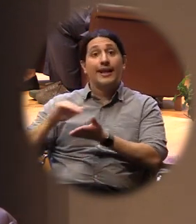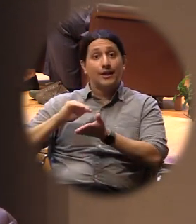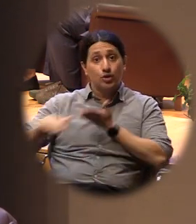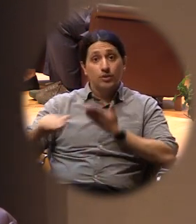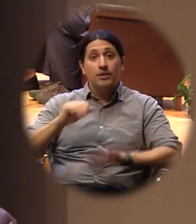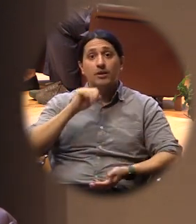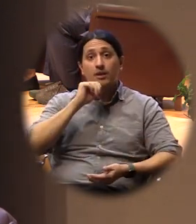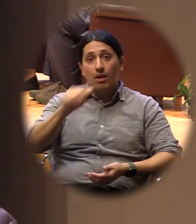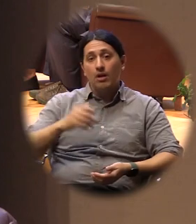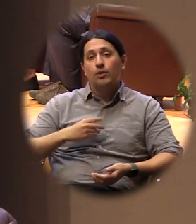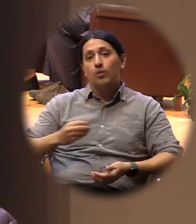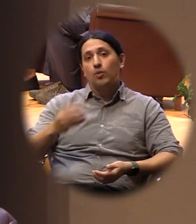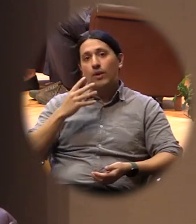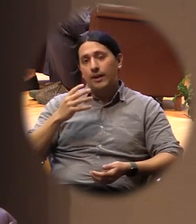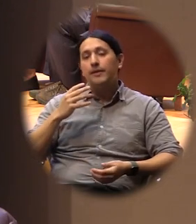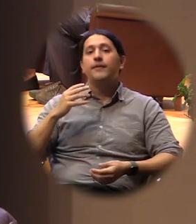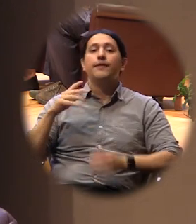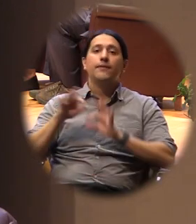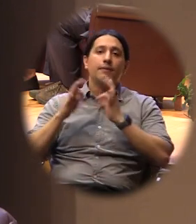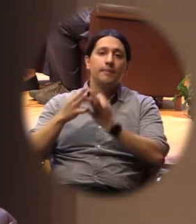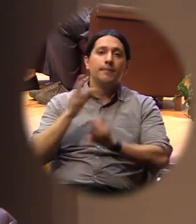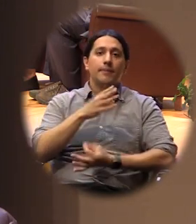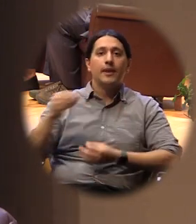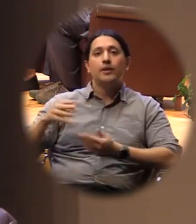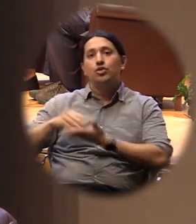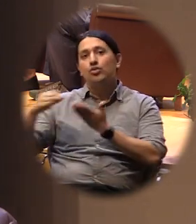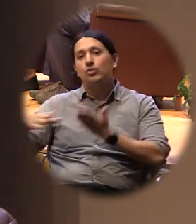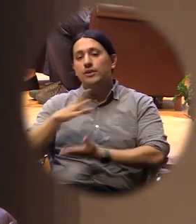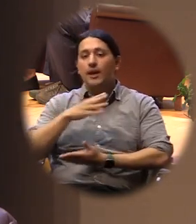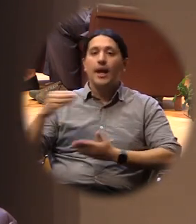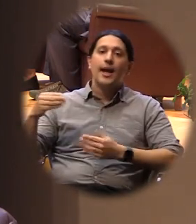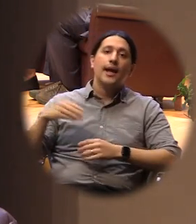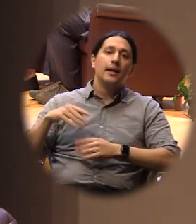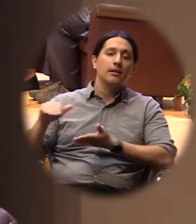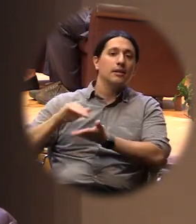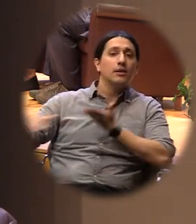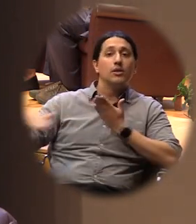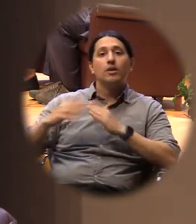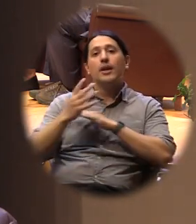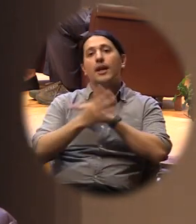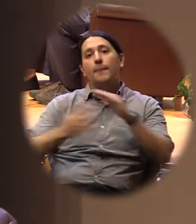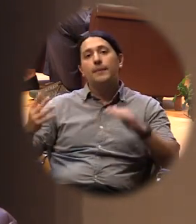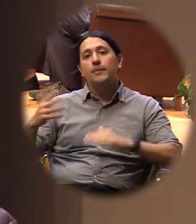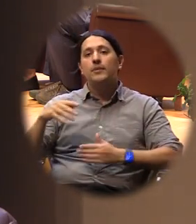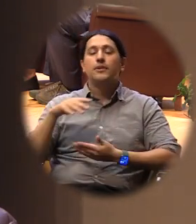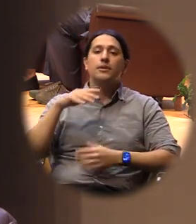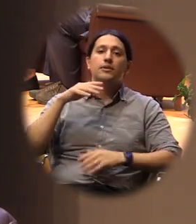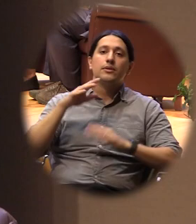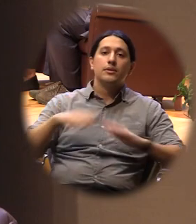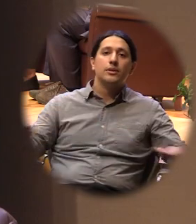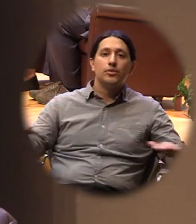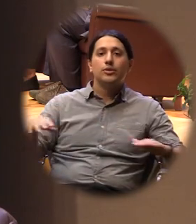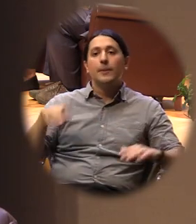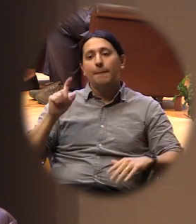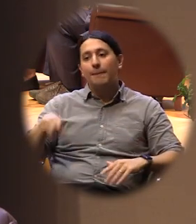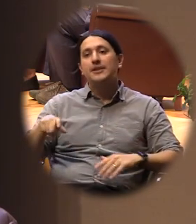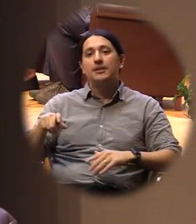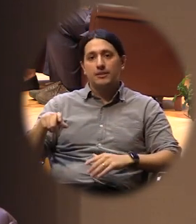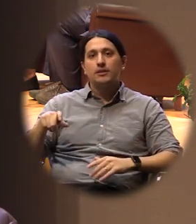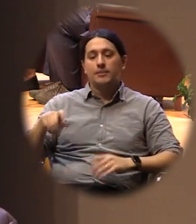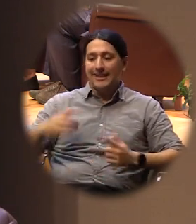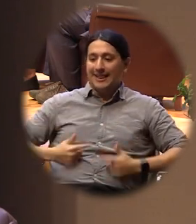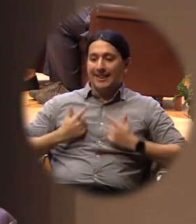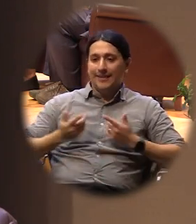he excluded immigrant children unless they came from, they had to be two generations in, so their